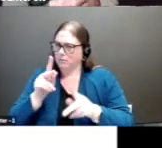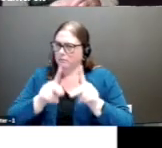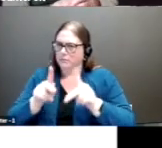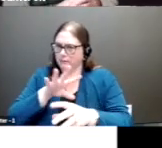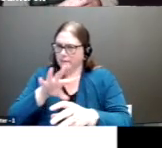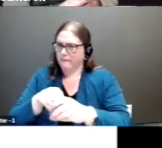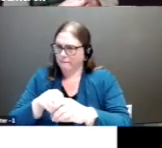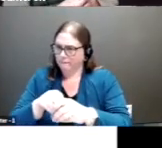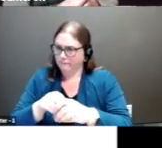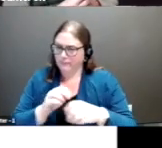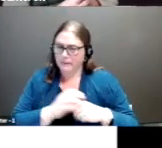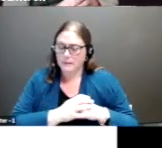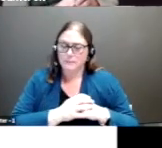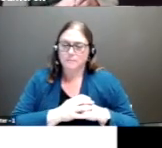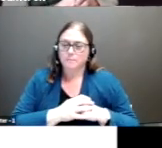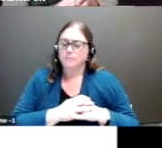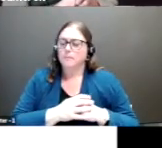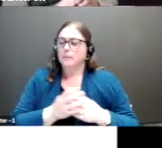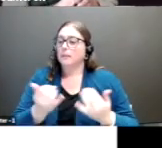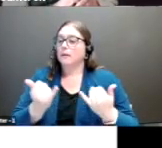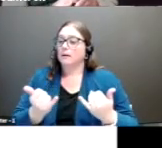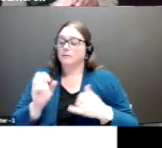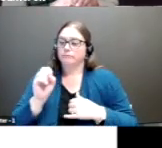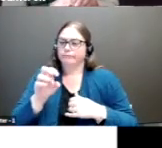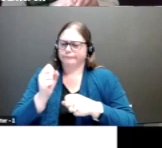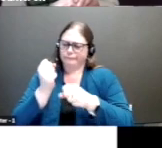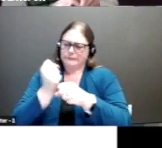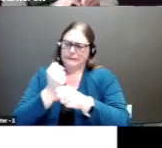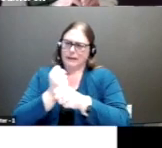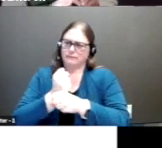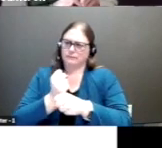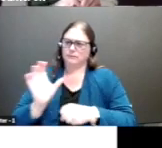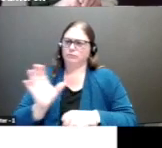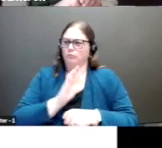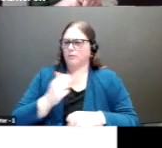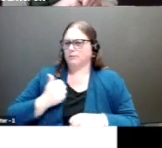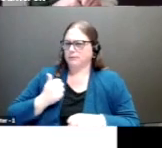So here's some stats about co-ops in Canada.